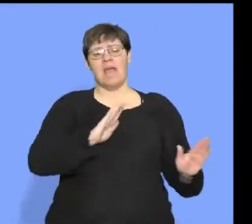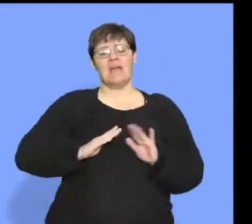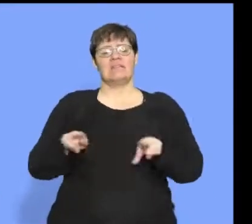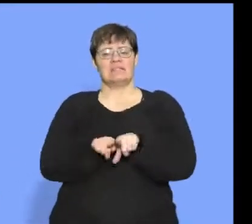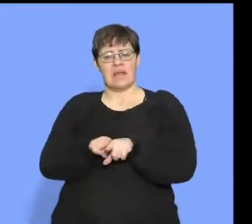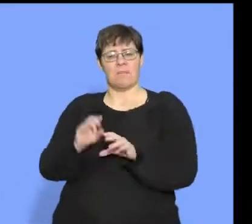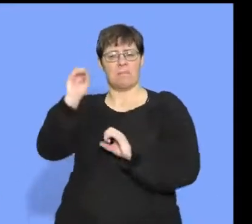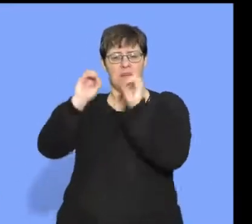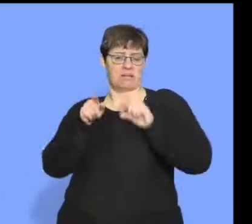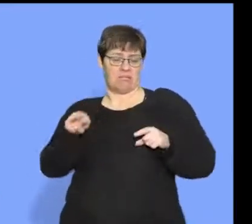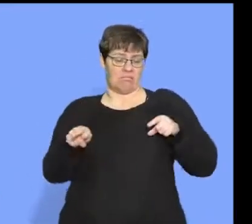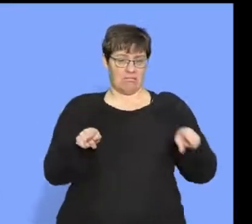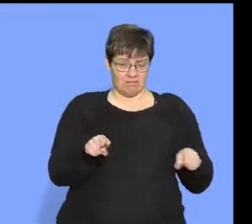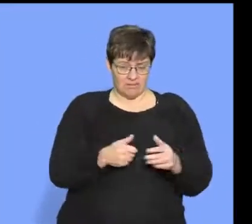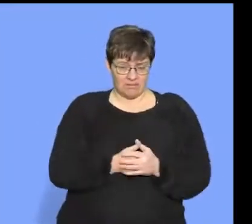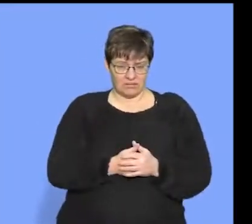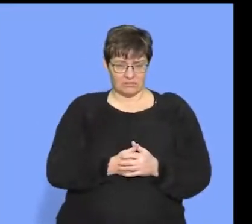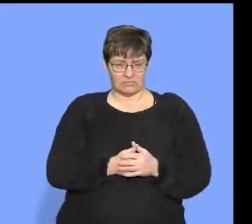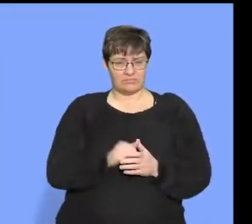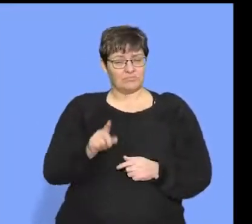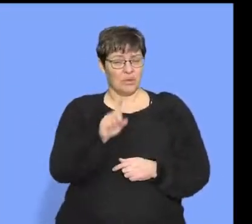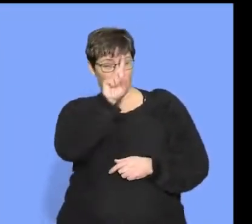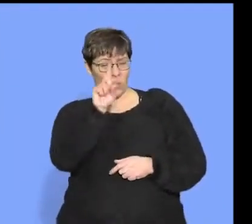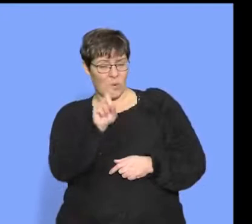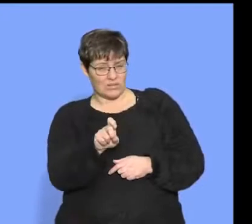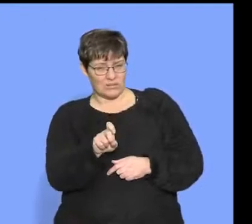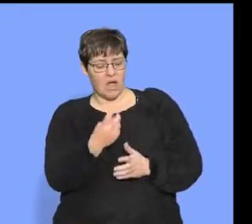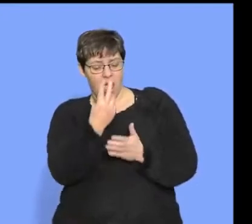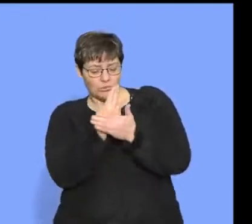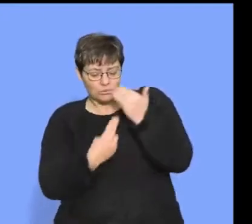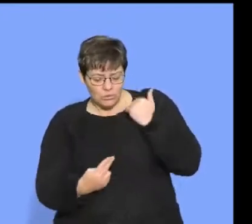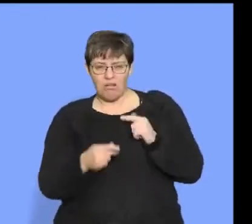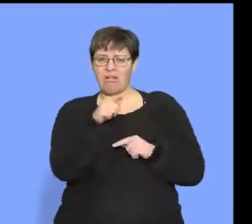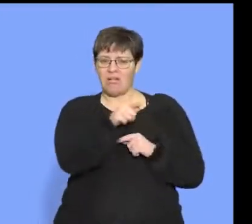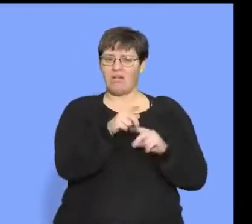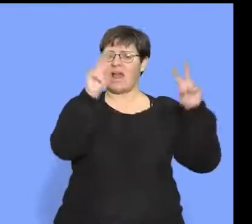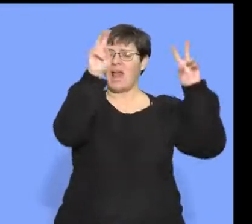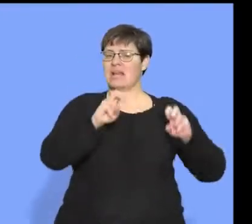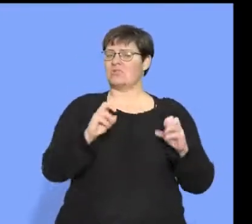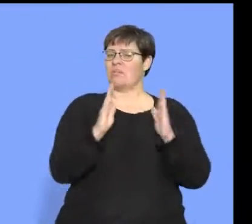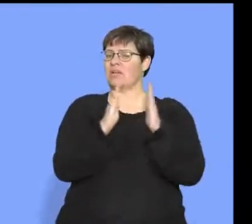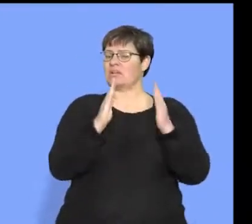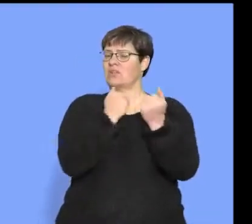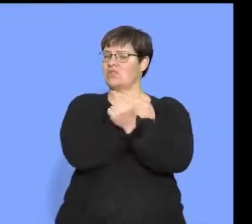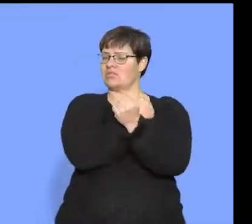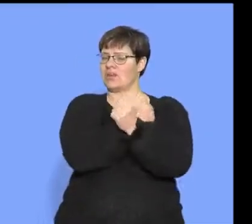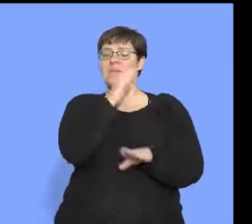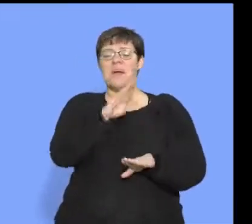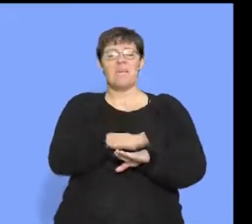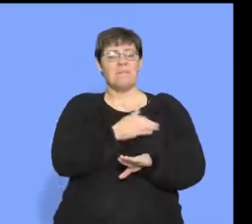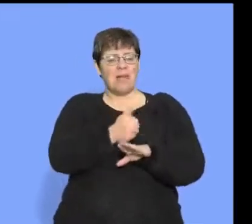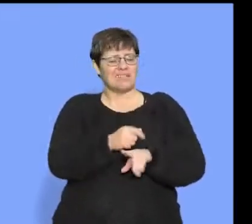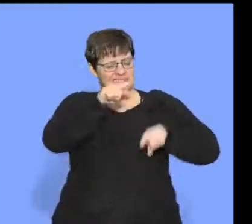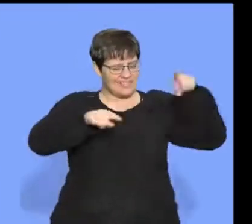behave like a particle? This question and this dual nature of electromagnetic radiation forms the basis